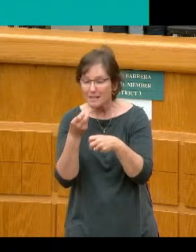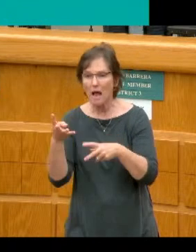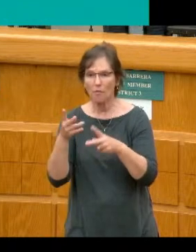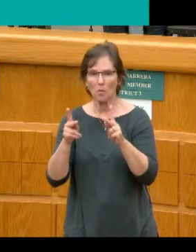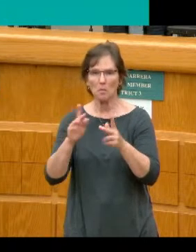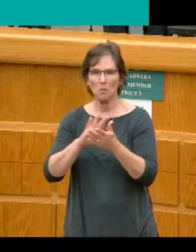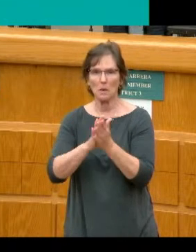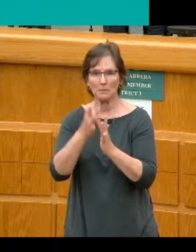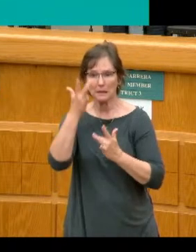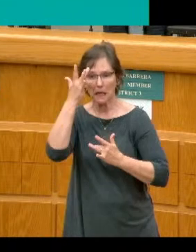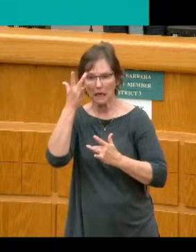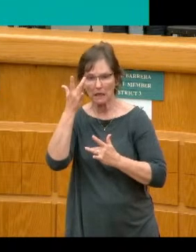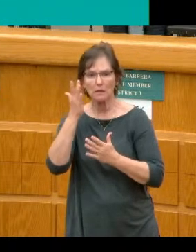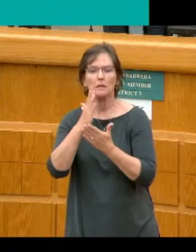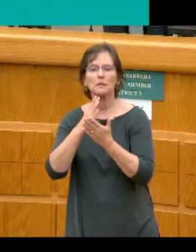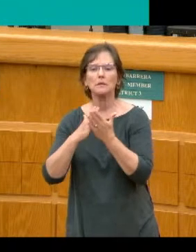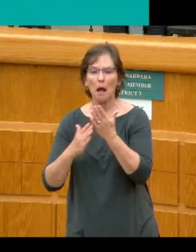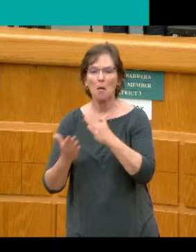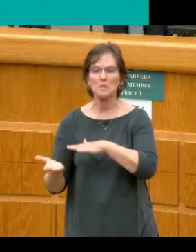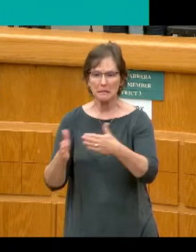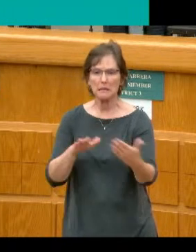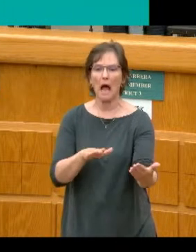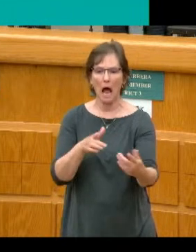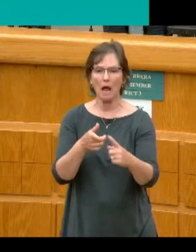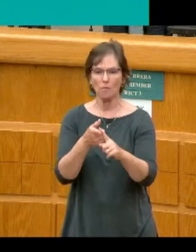the virus is deadly to many people.